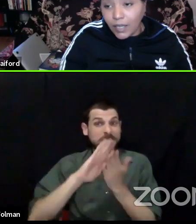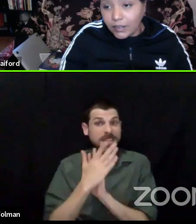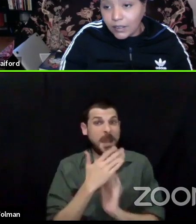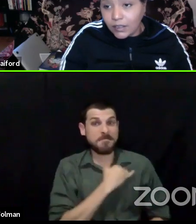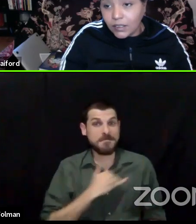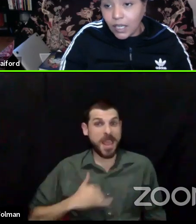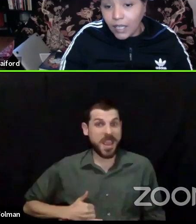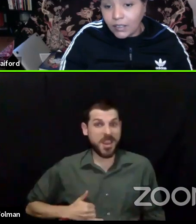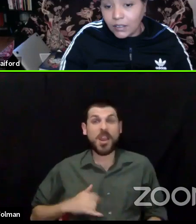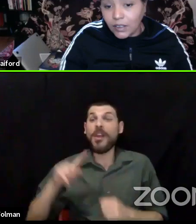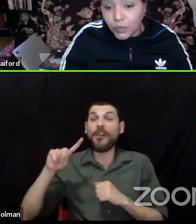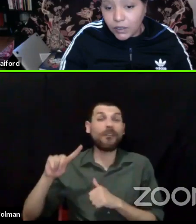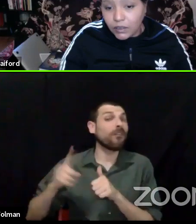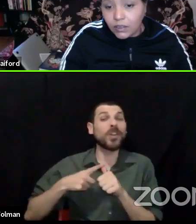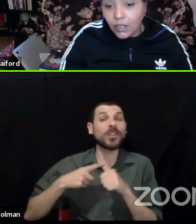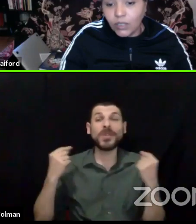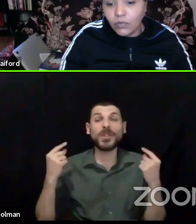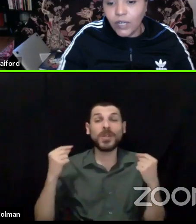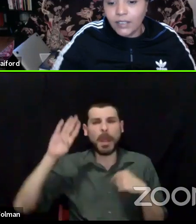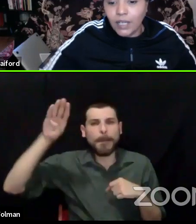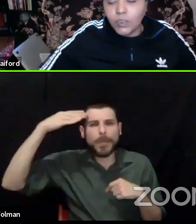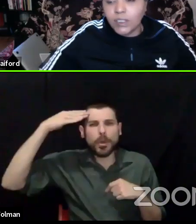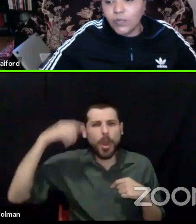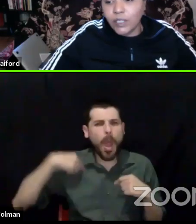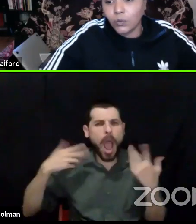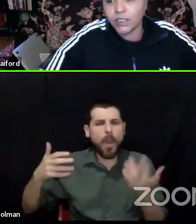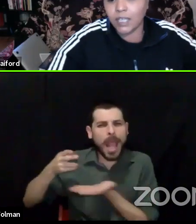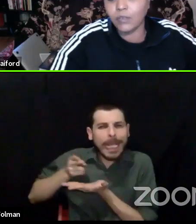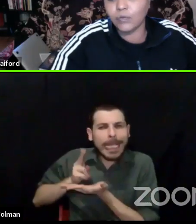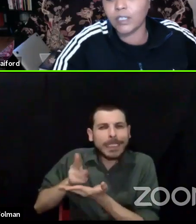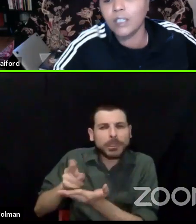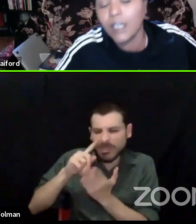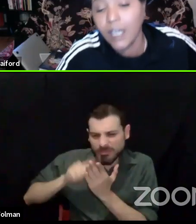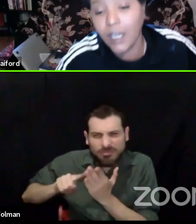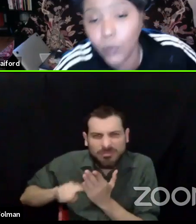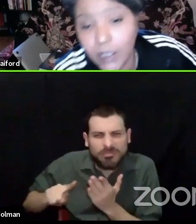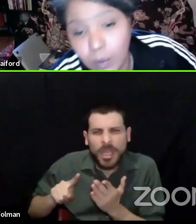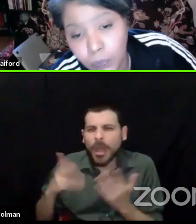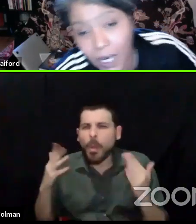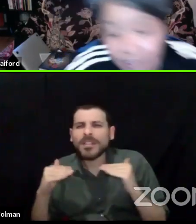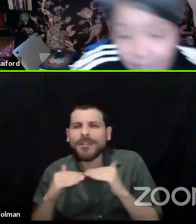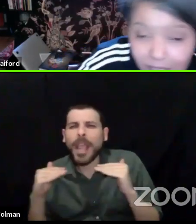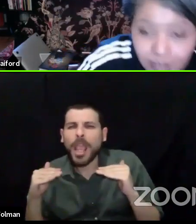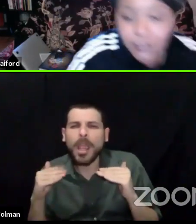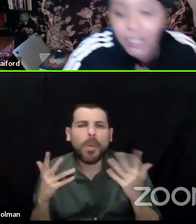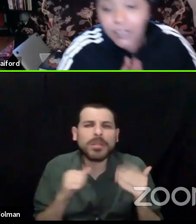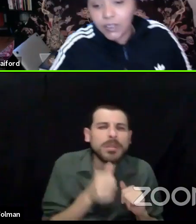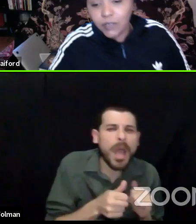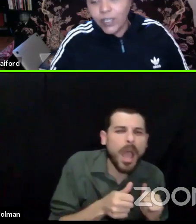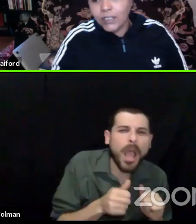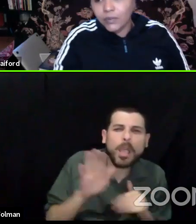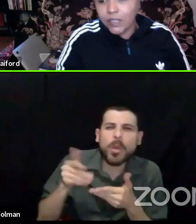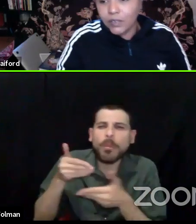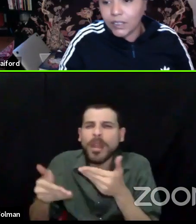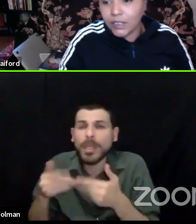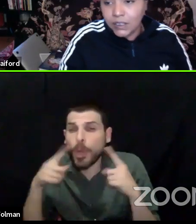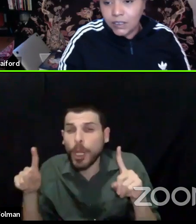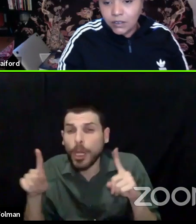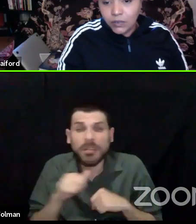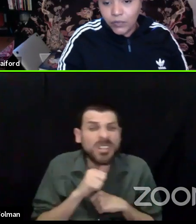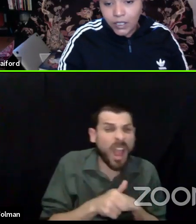of auditors to audit those bureaus so that we can find out what's fair and what's not fair and what processes are not even effective enough